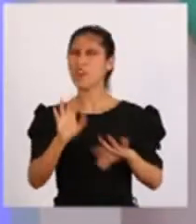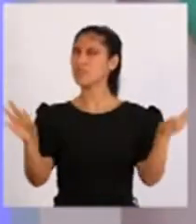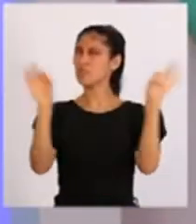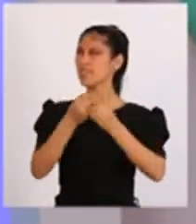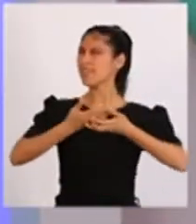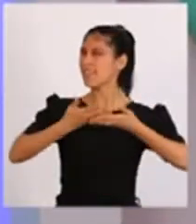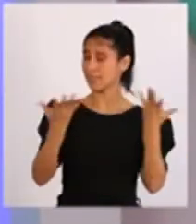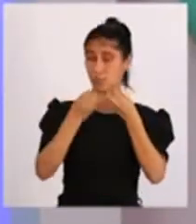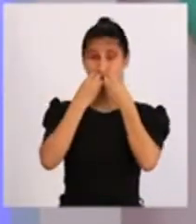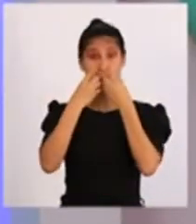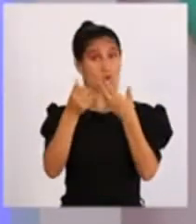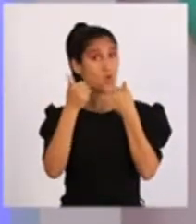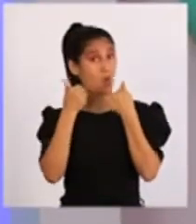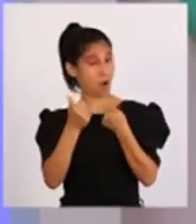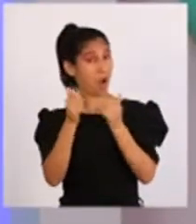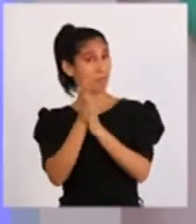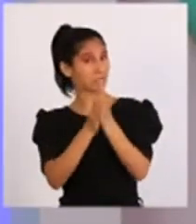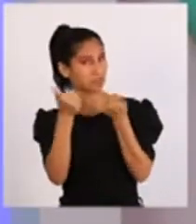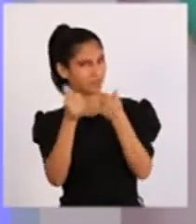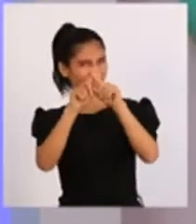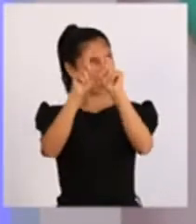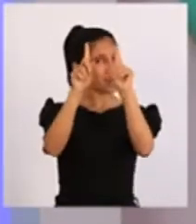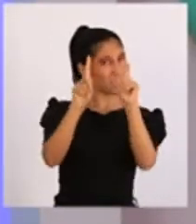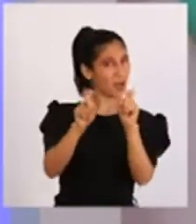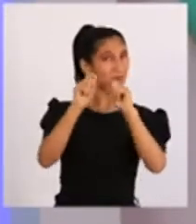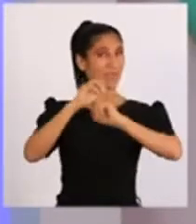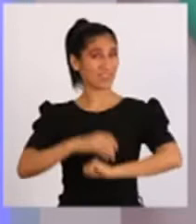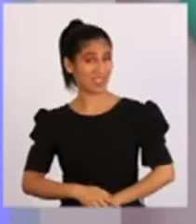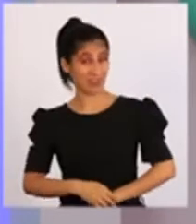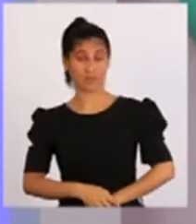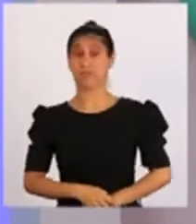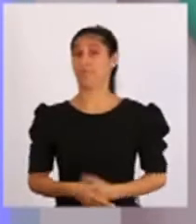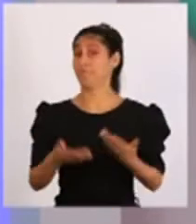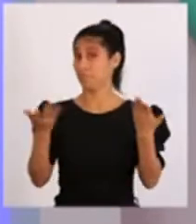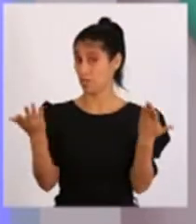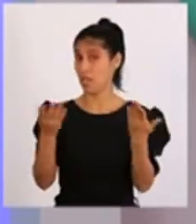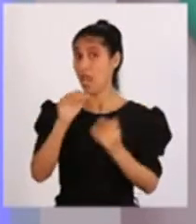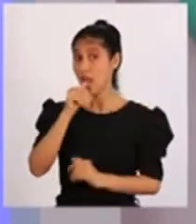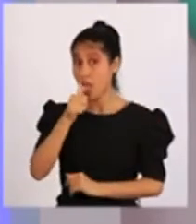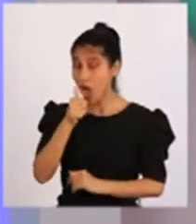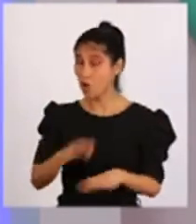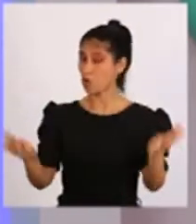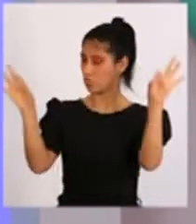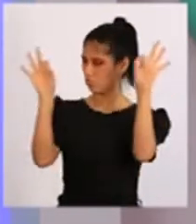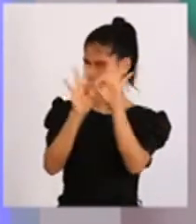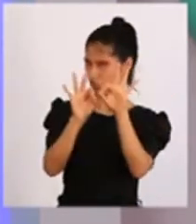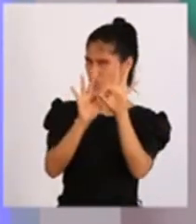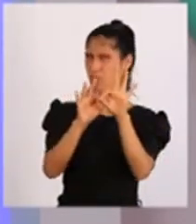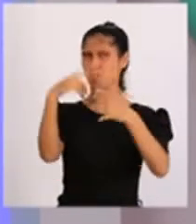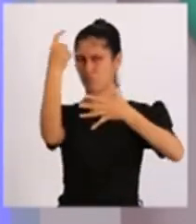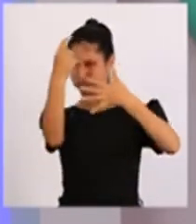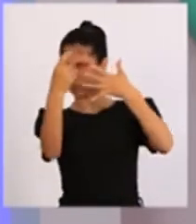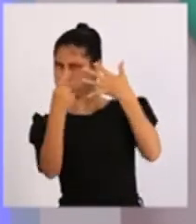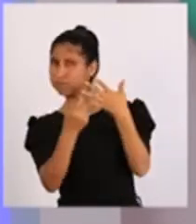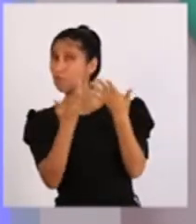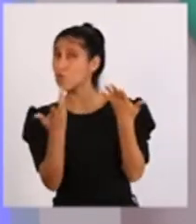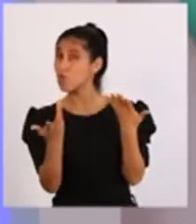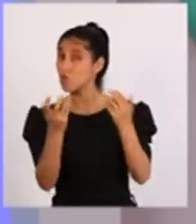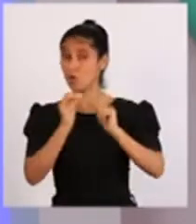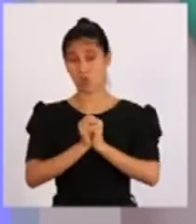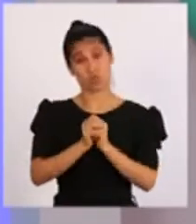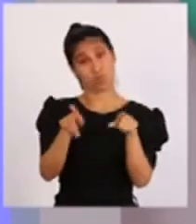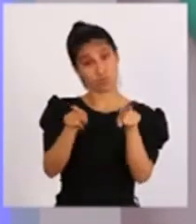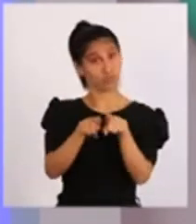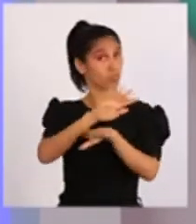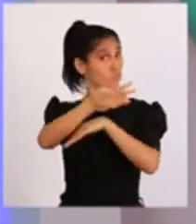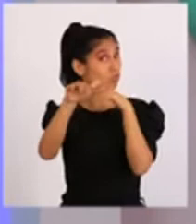Whoa, that's a good question. Water is important for many things. We need water